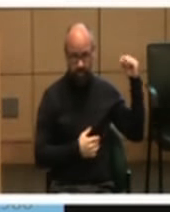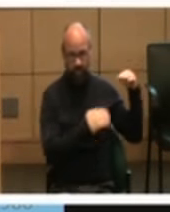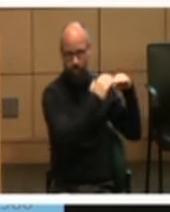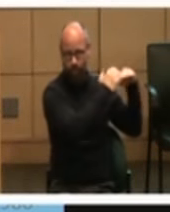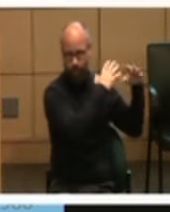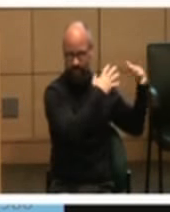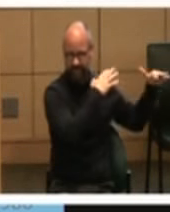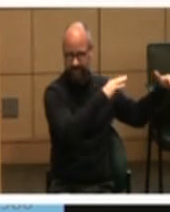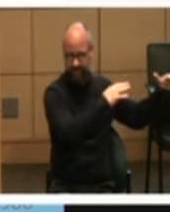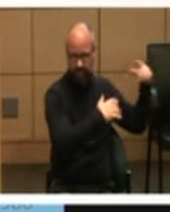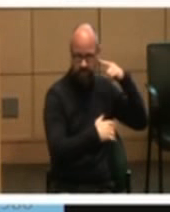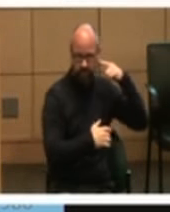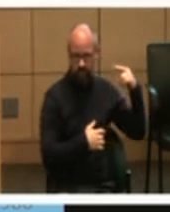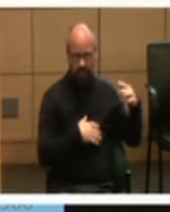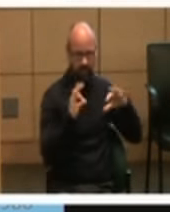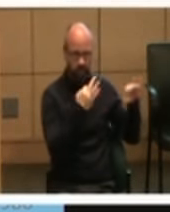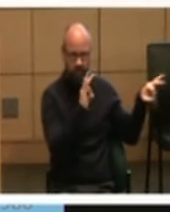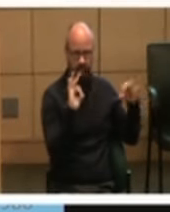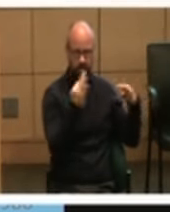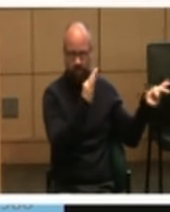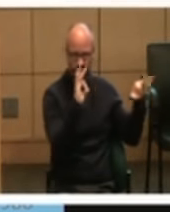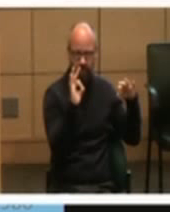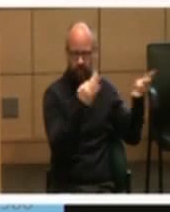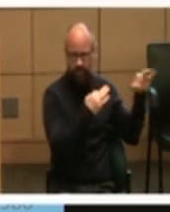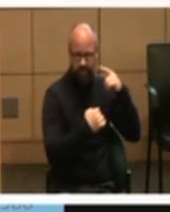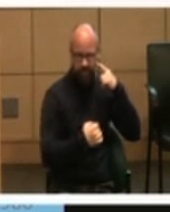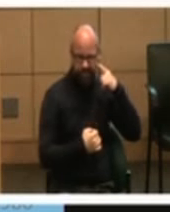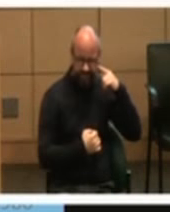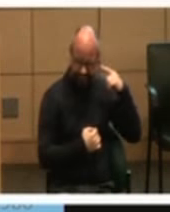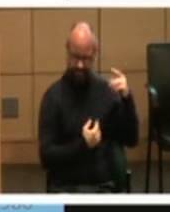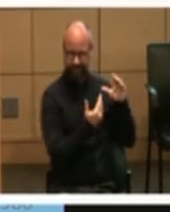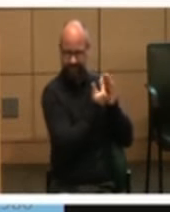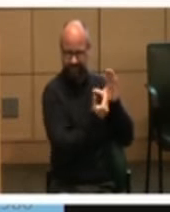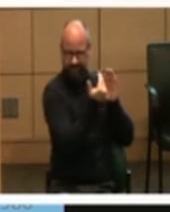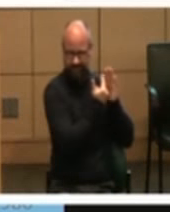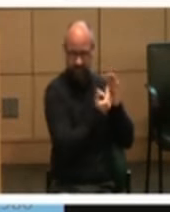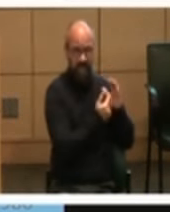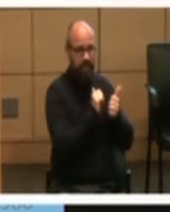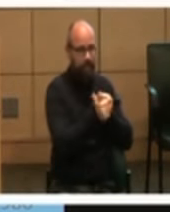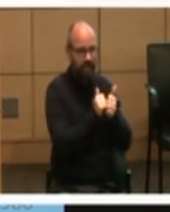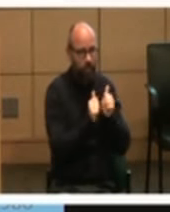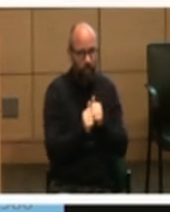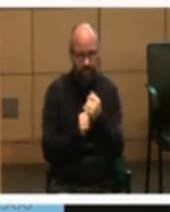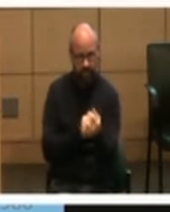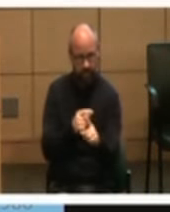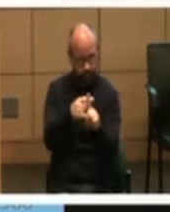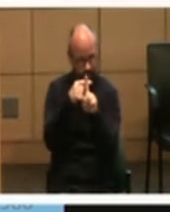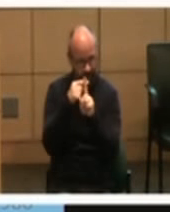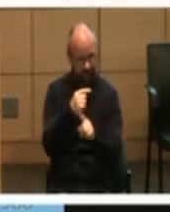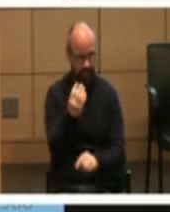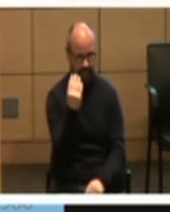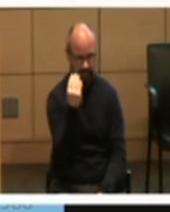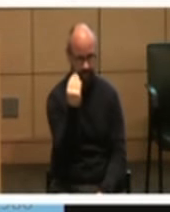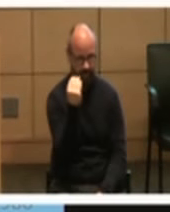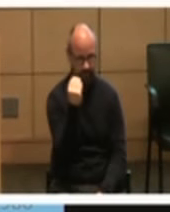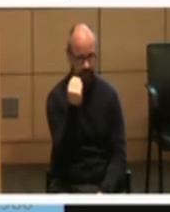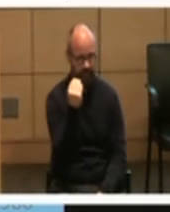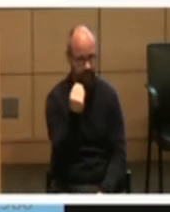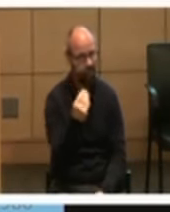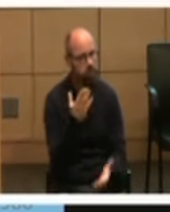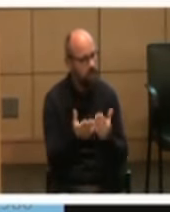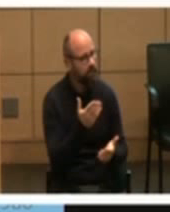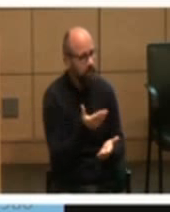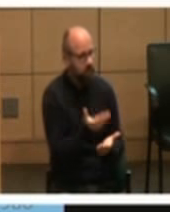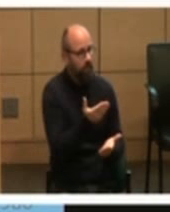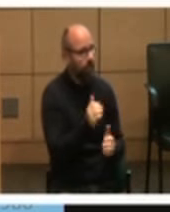in children who have unilateral hearing loss on these laboratory measurements. So perhaps this is something that we can start using in the